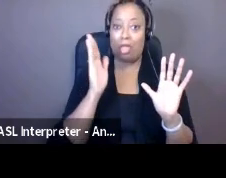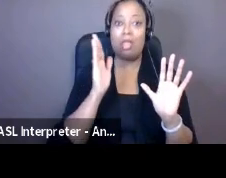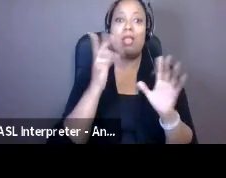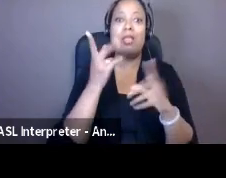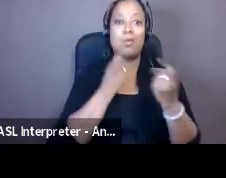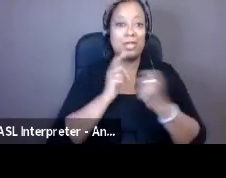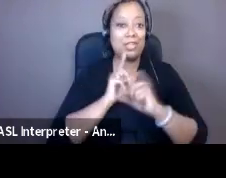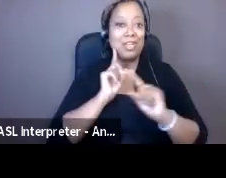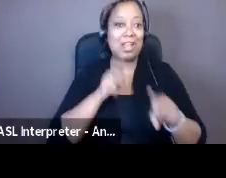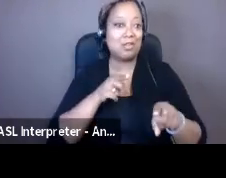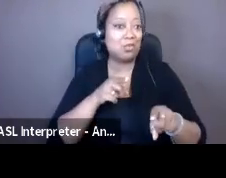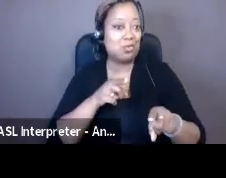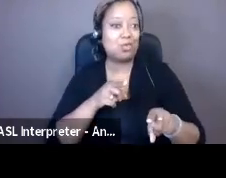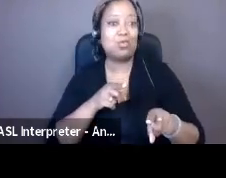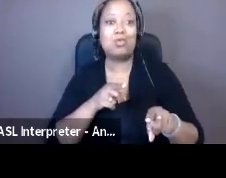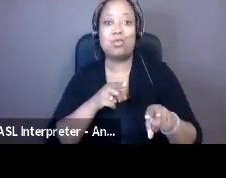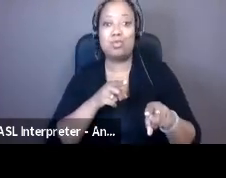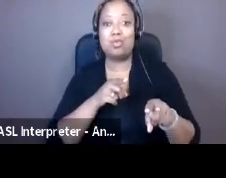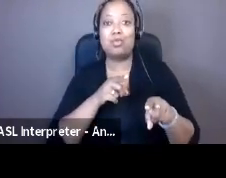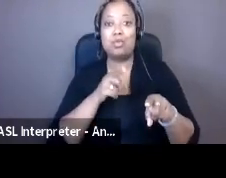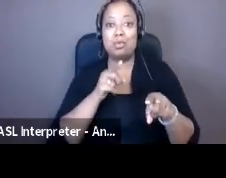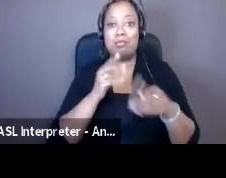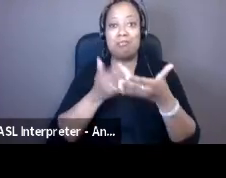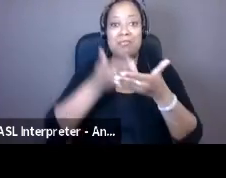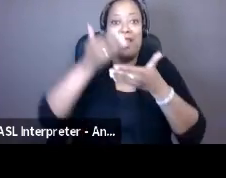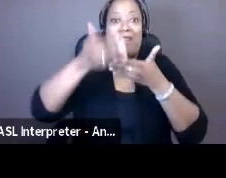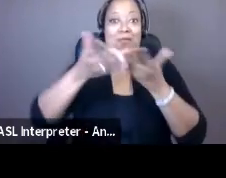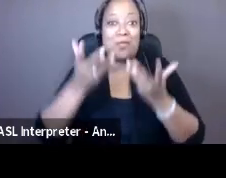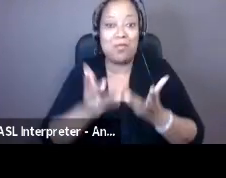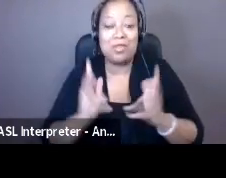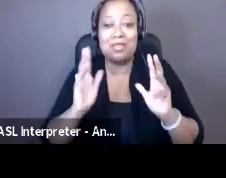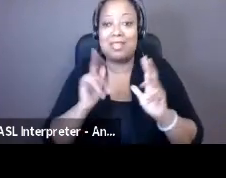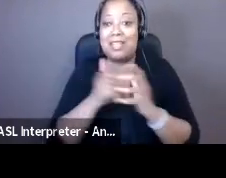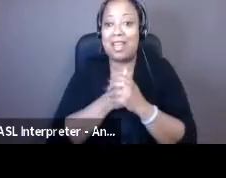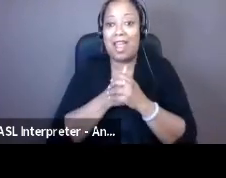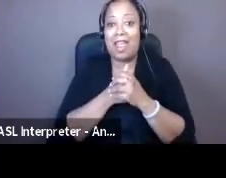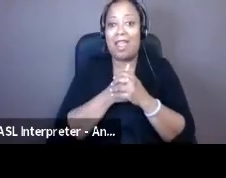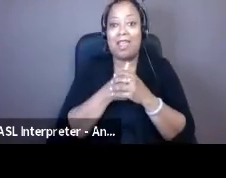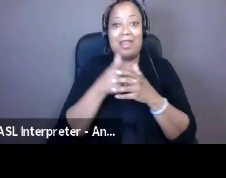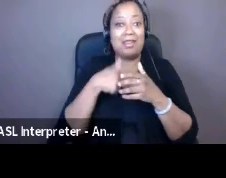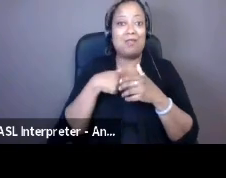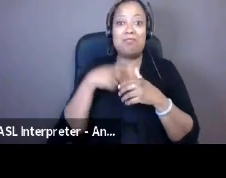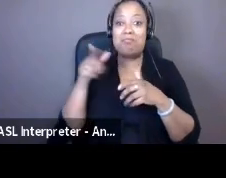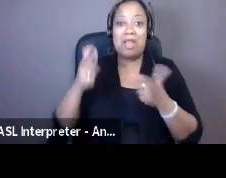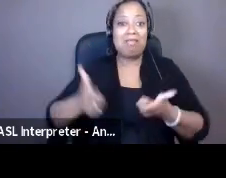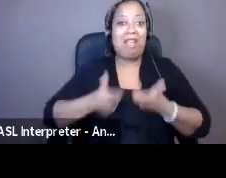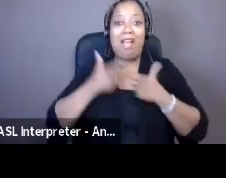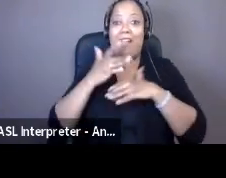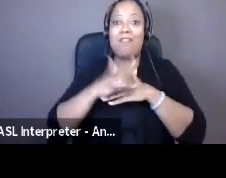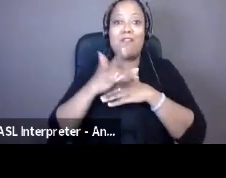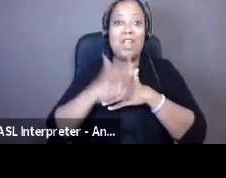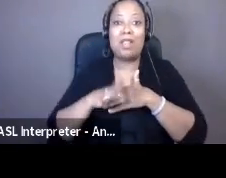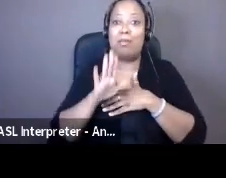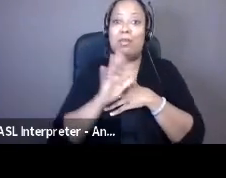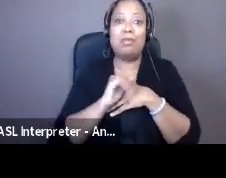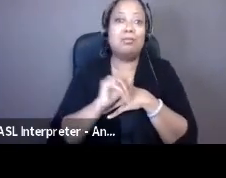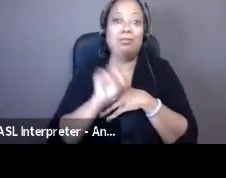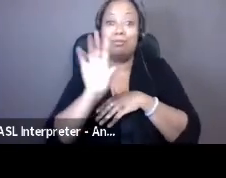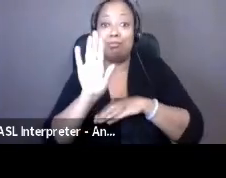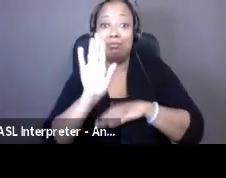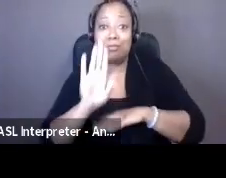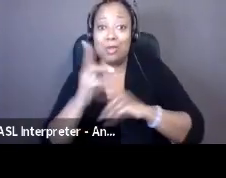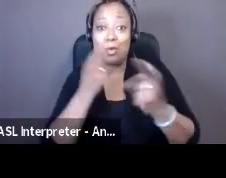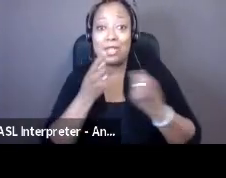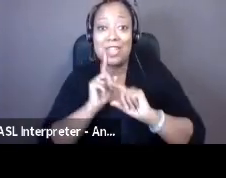session directly after we're finished here, and I will be live available to answer your questions based on